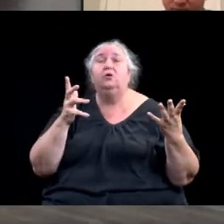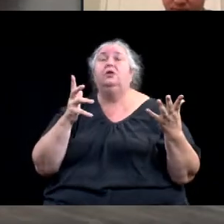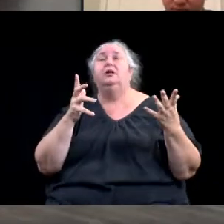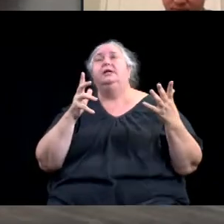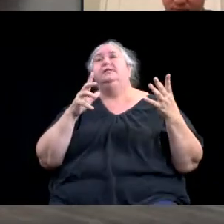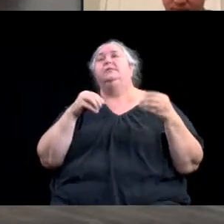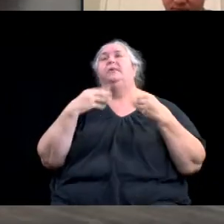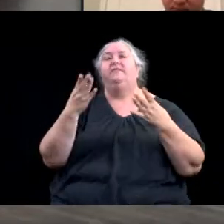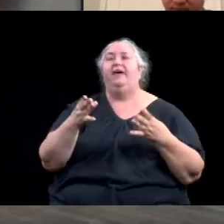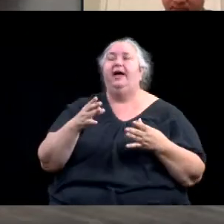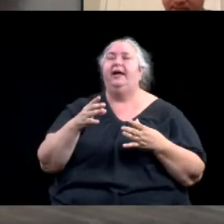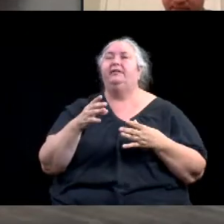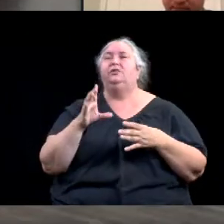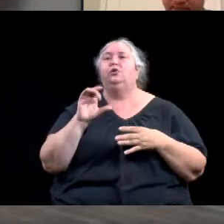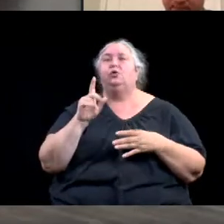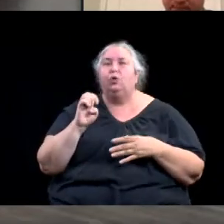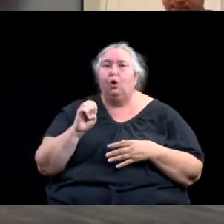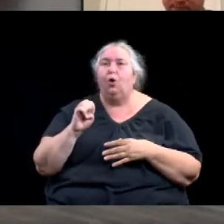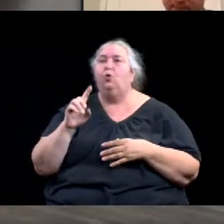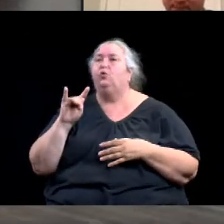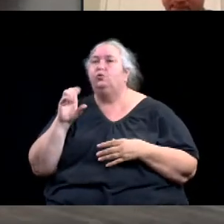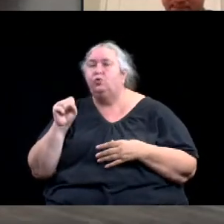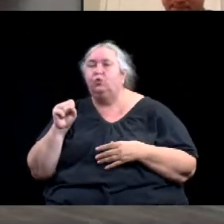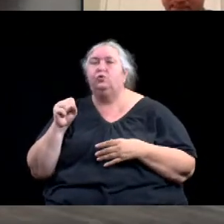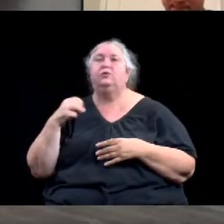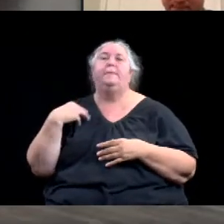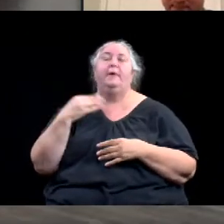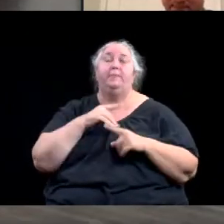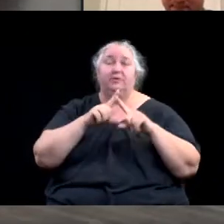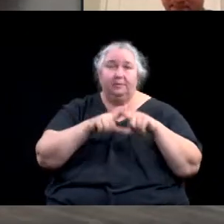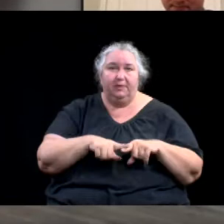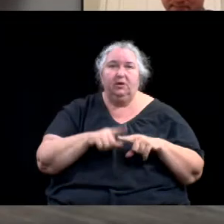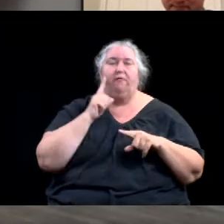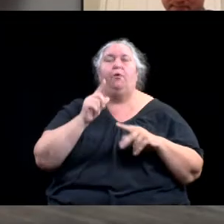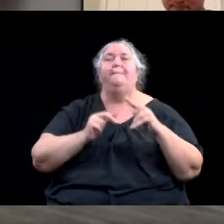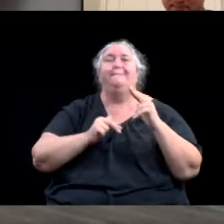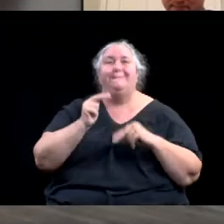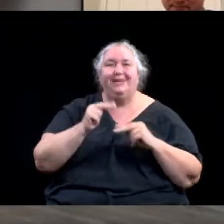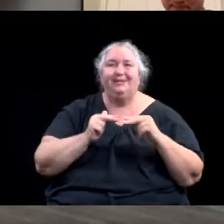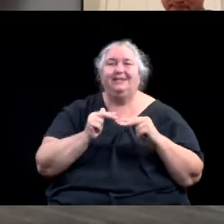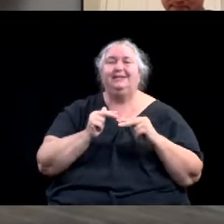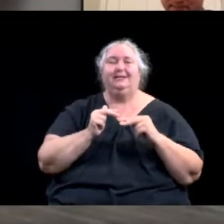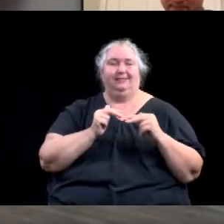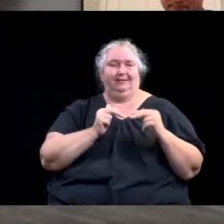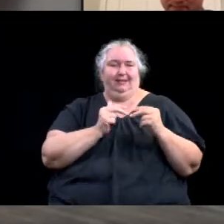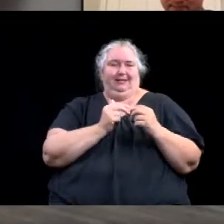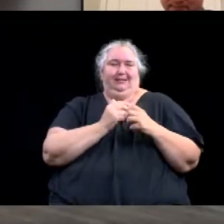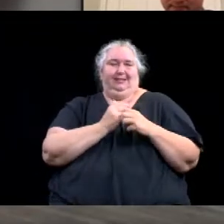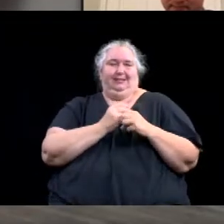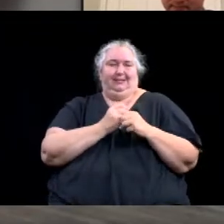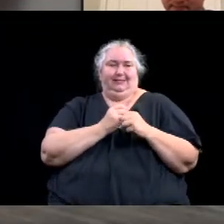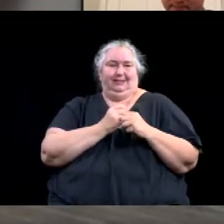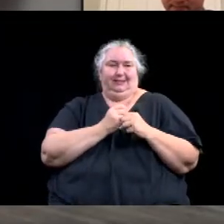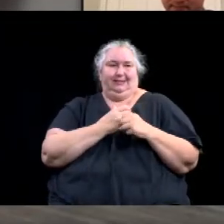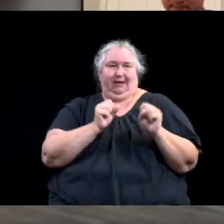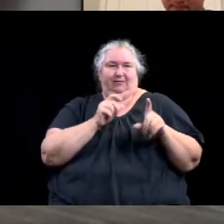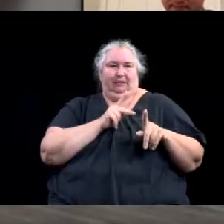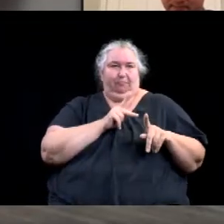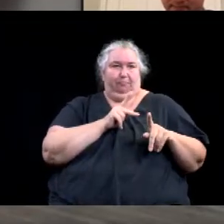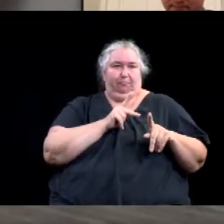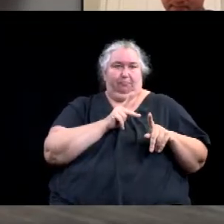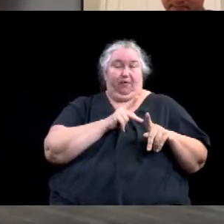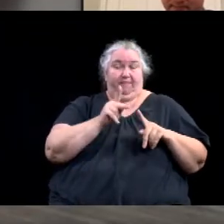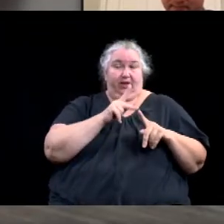building safety professionals turn to, and manufacturers and the public trust. This year's theme is Prevent, Prepare, Protect. Building